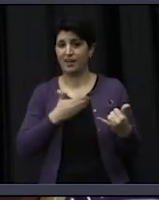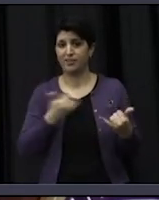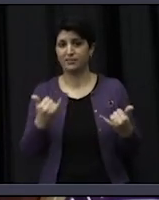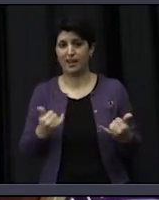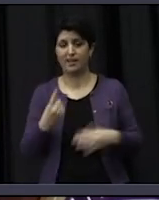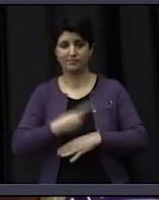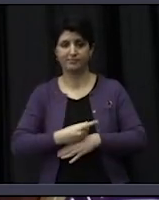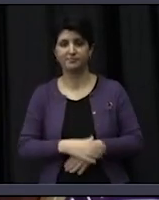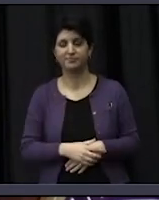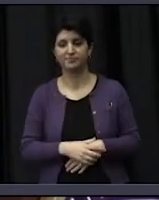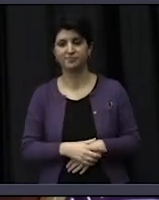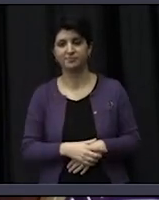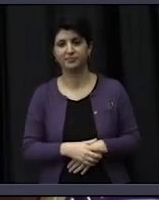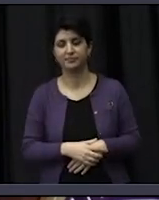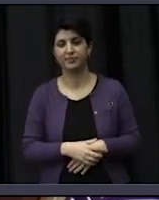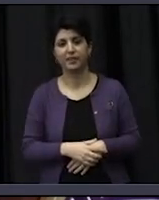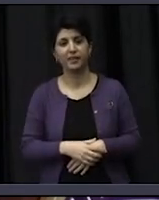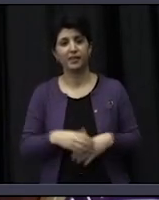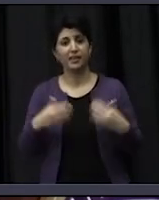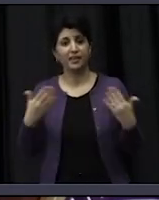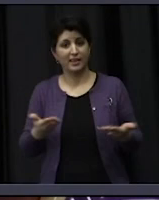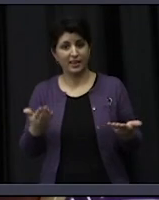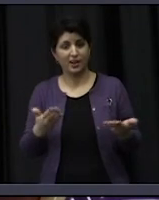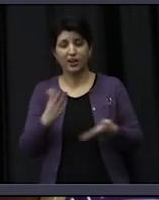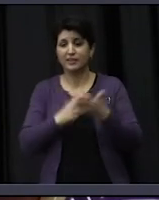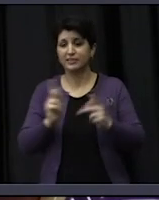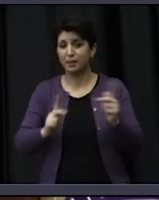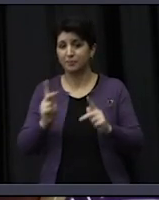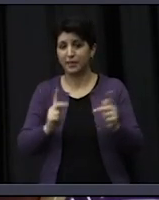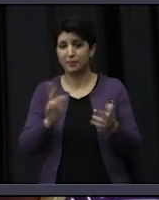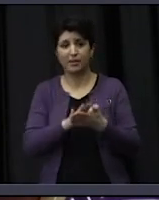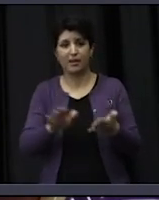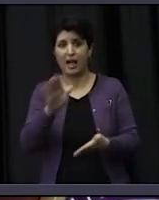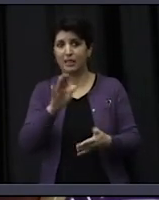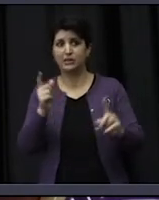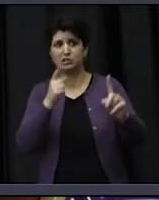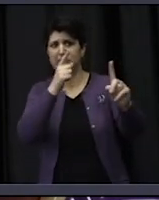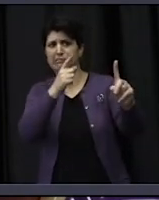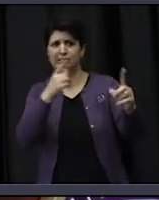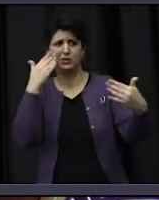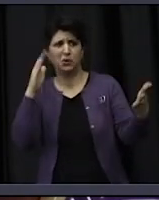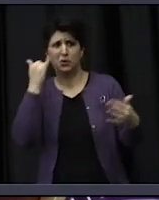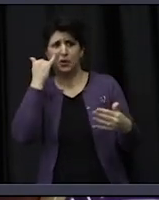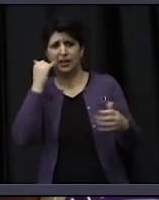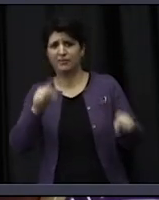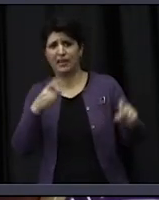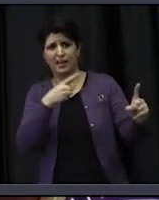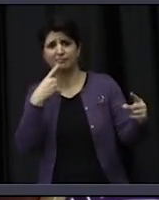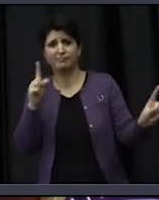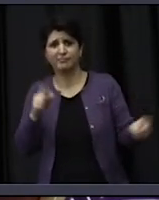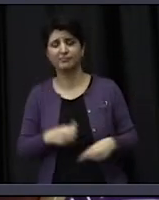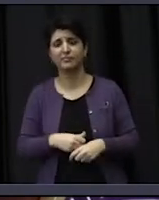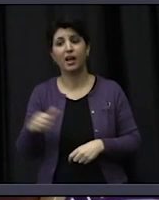here, higher education was a shot in the dark, something that was out of our reach. For others, it felt